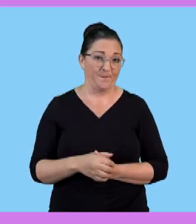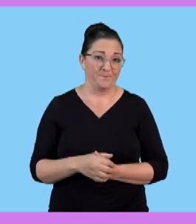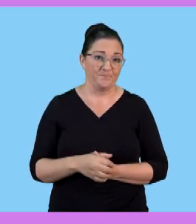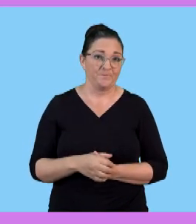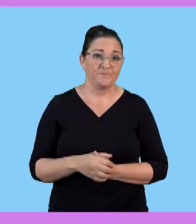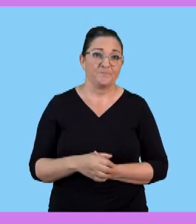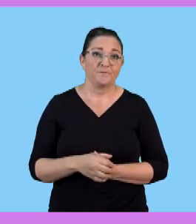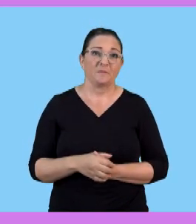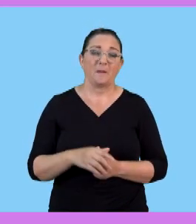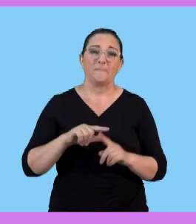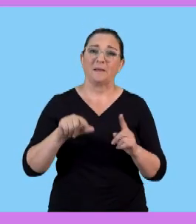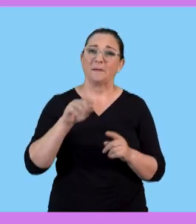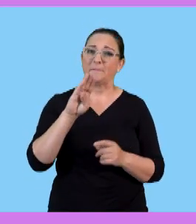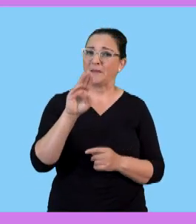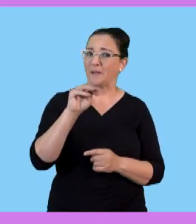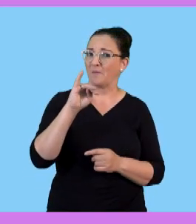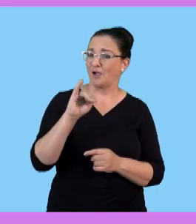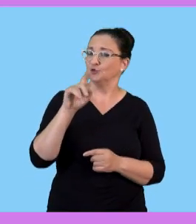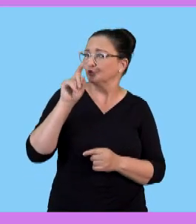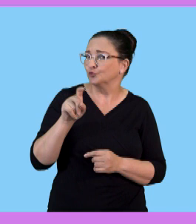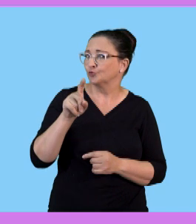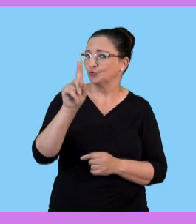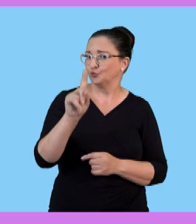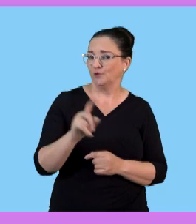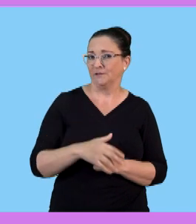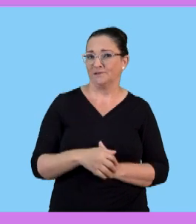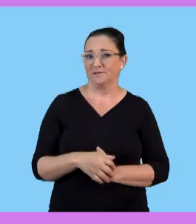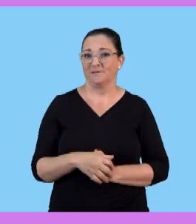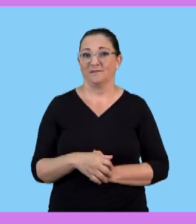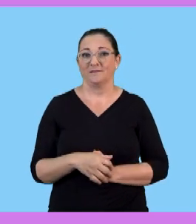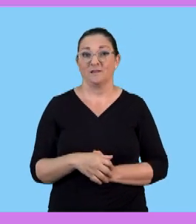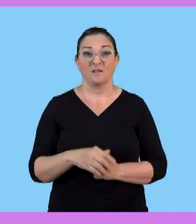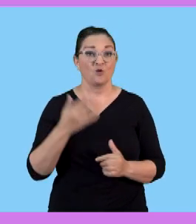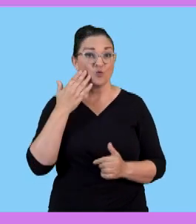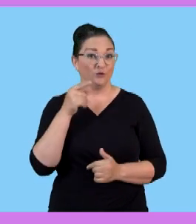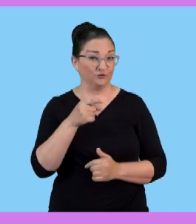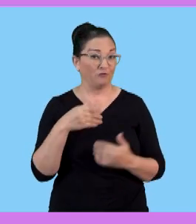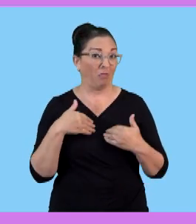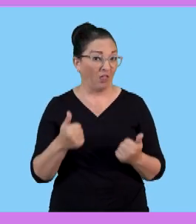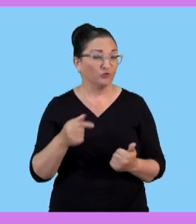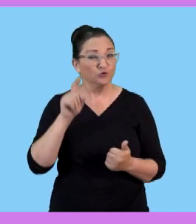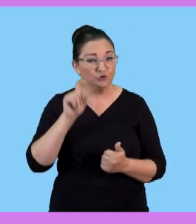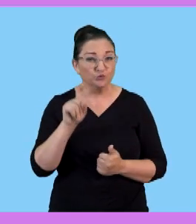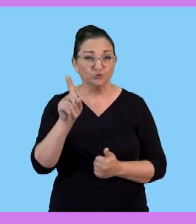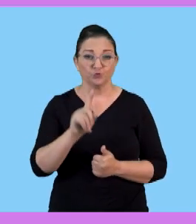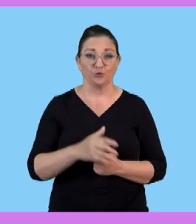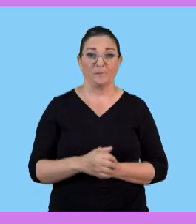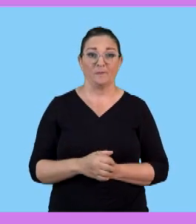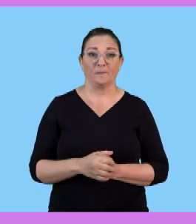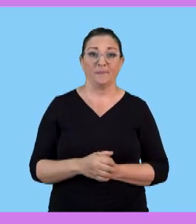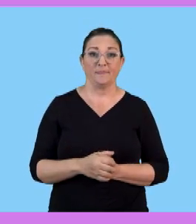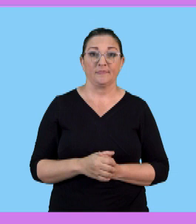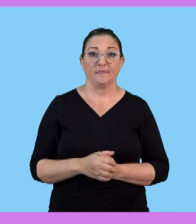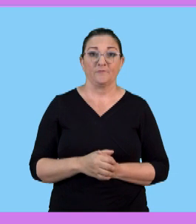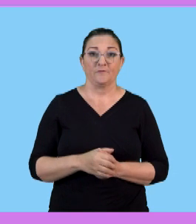Now, let's quickly see what should the BMI be in terms of for her to be seen as healthy, right?